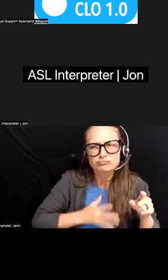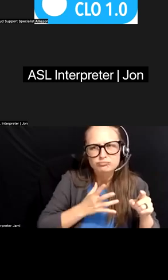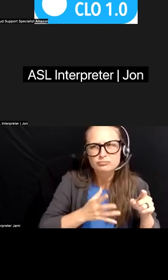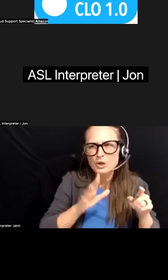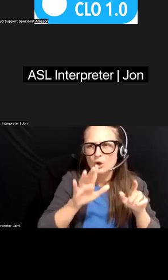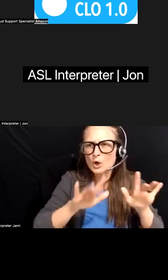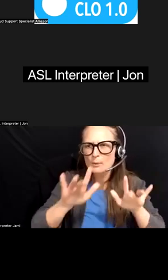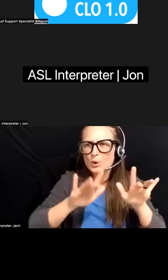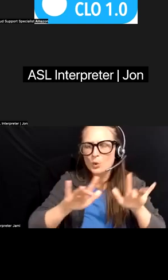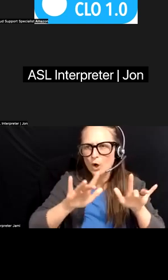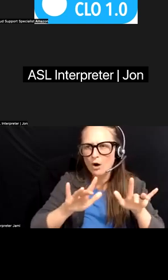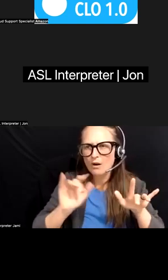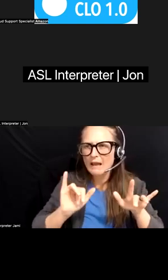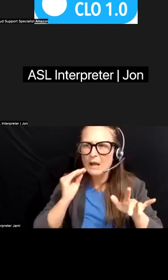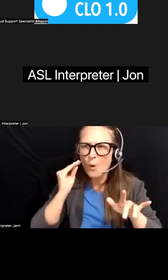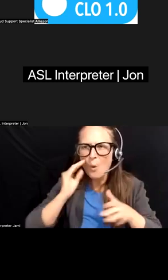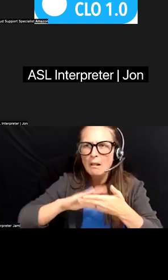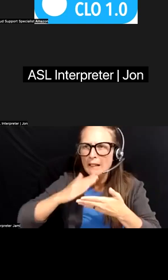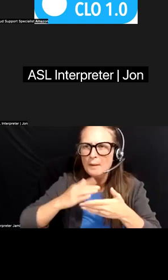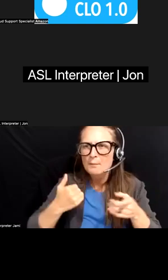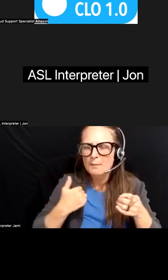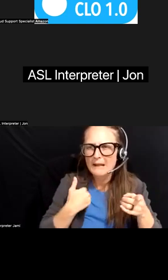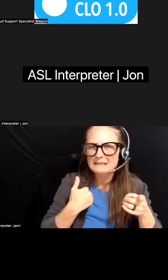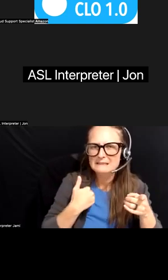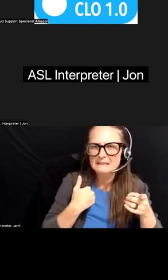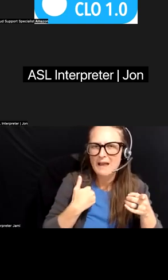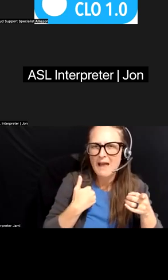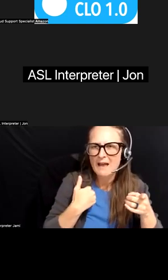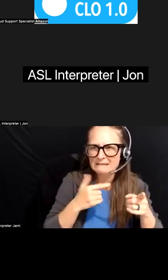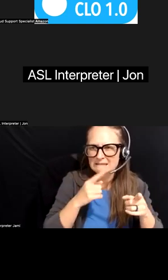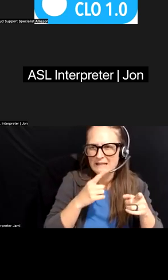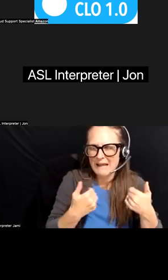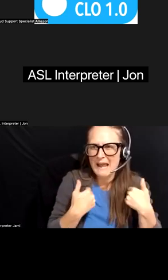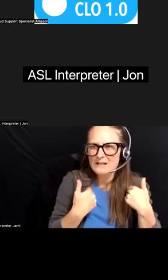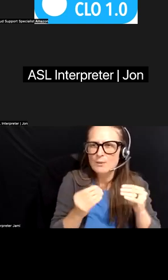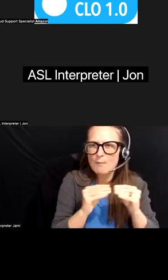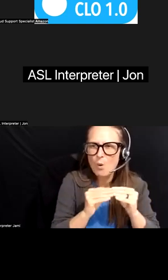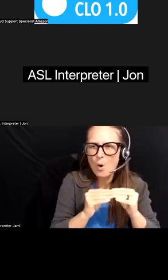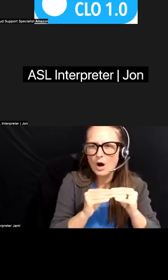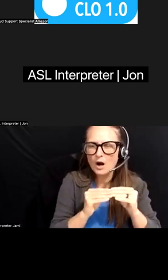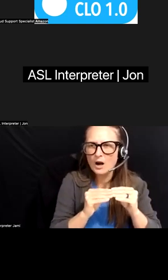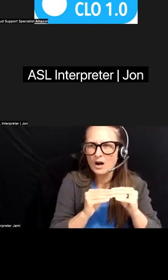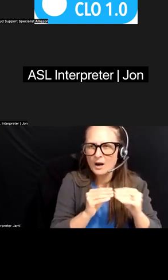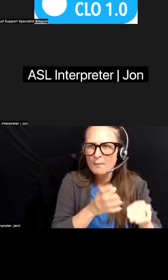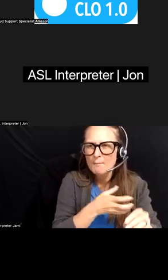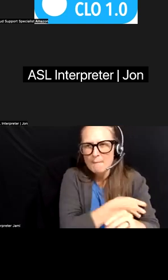it's dedicated to having more computing power and RAM and other services.